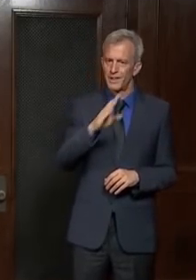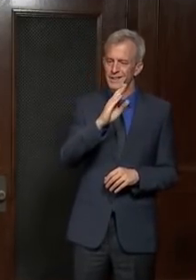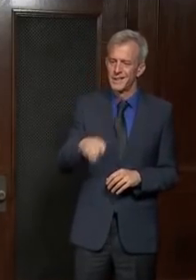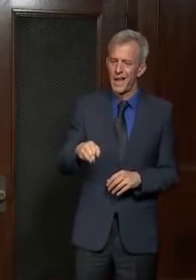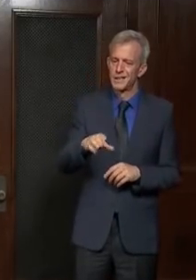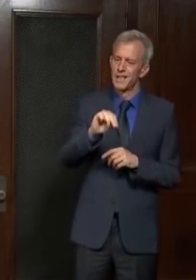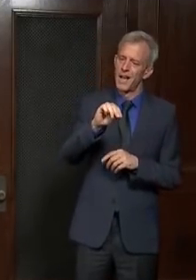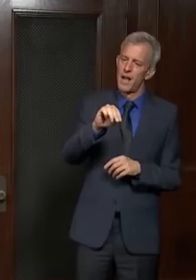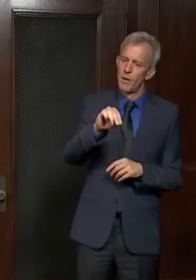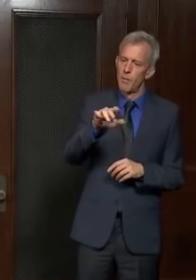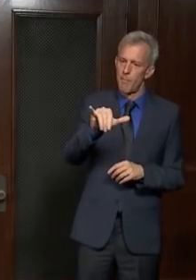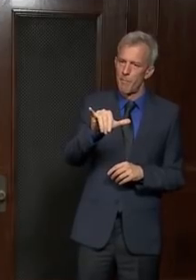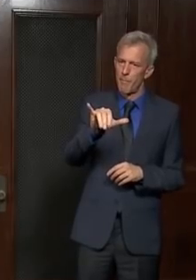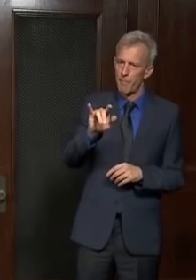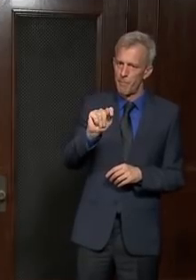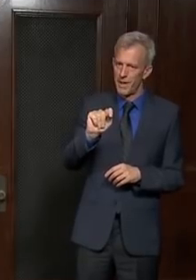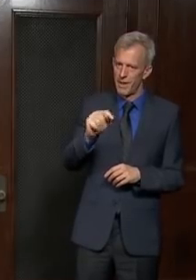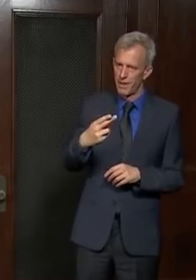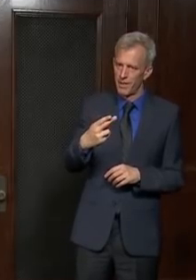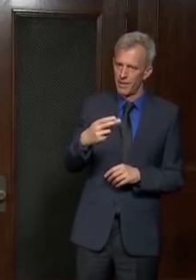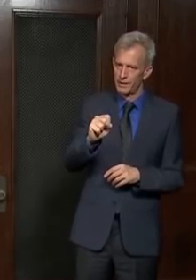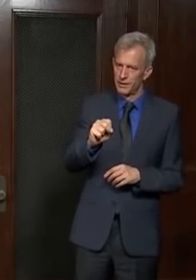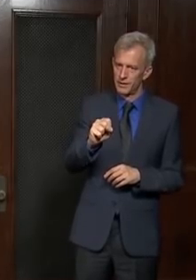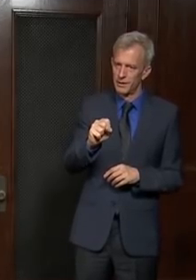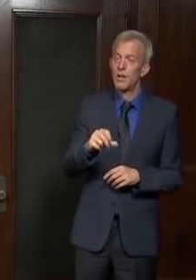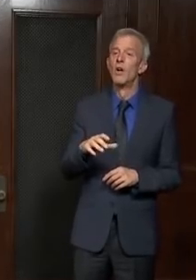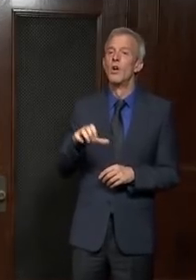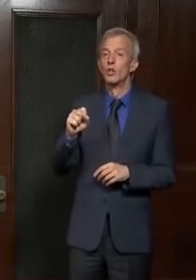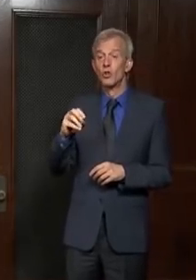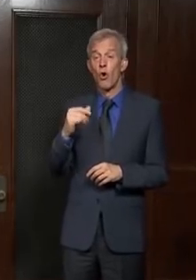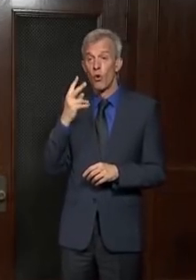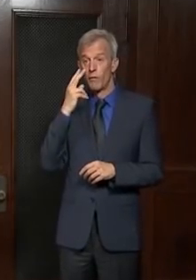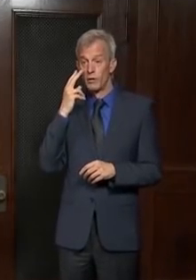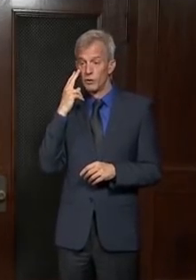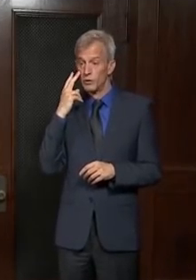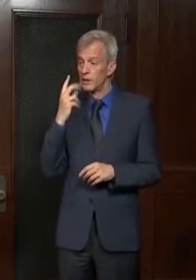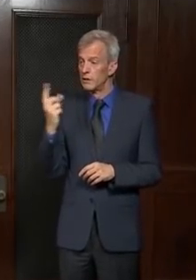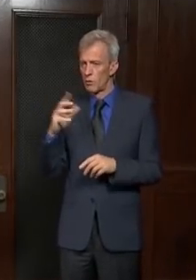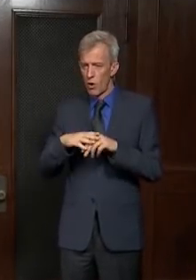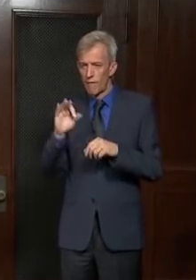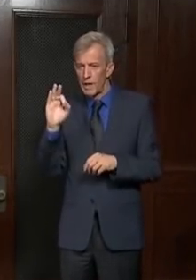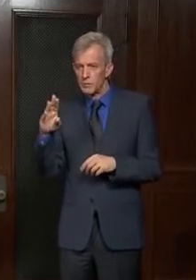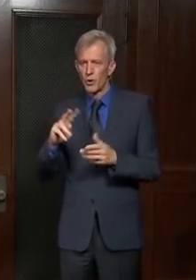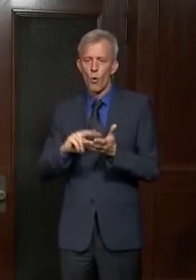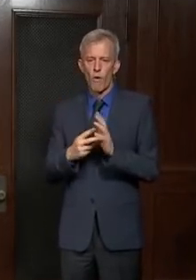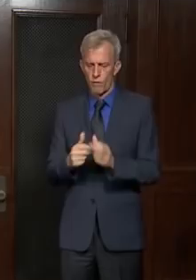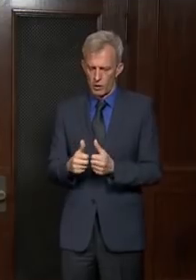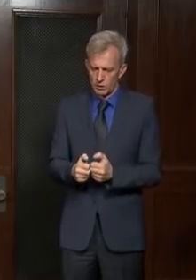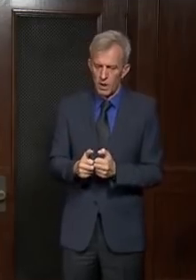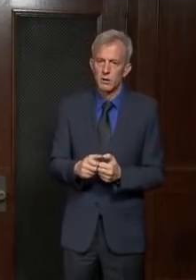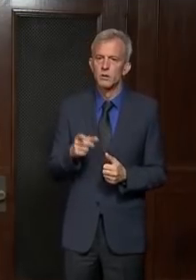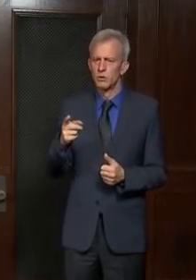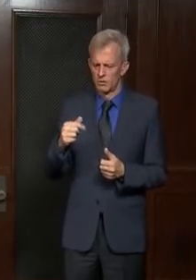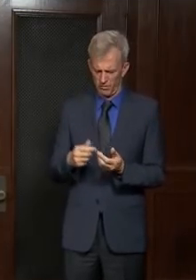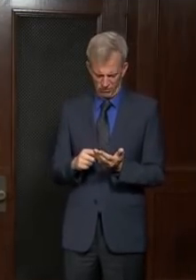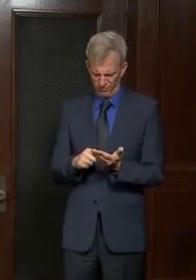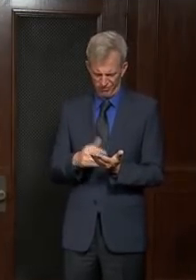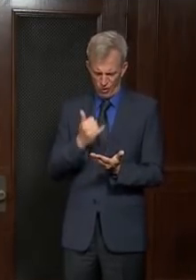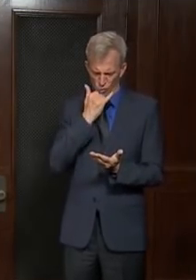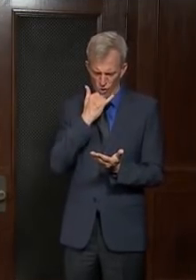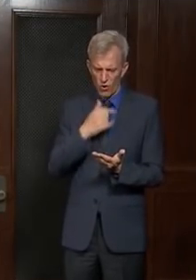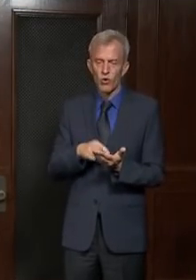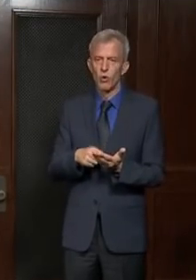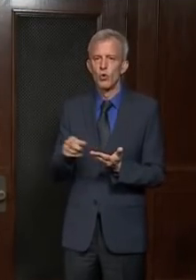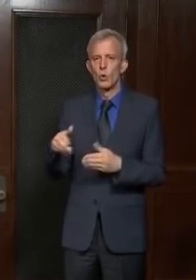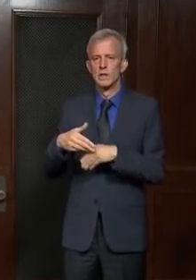coronavirus.lacity.org/myths. Check it out today, so the next time your friend texts you or you see something up on Facebook, you can point them to the truth. We will learn